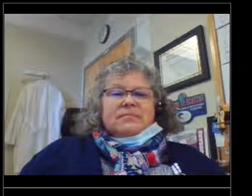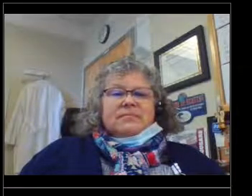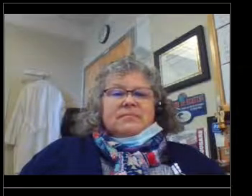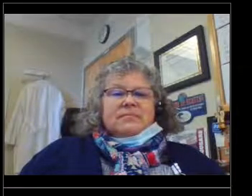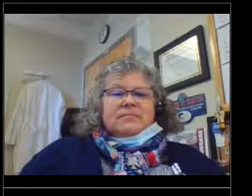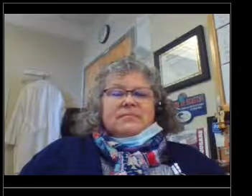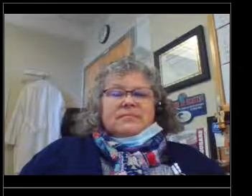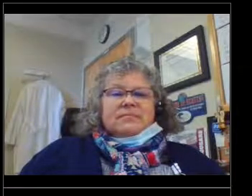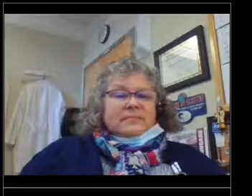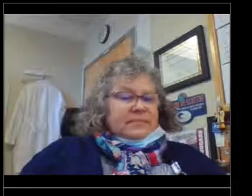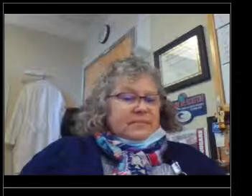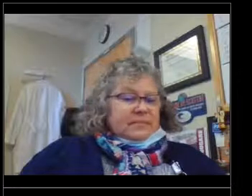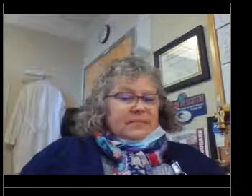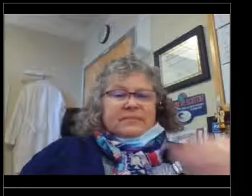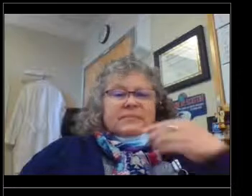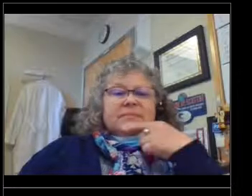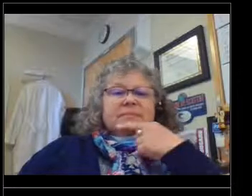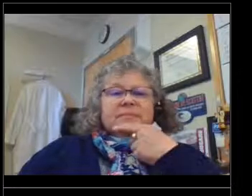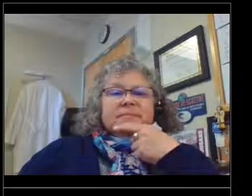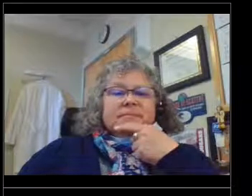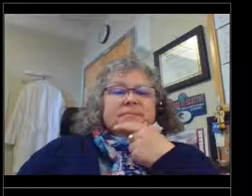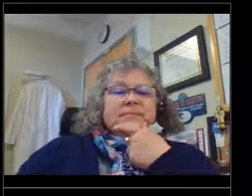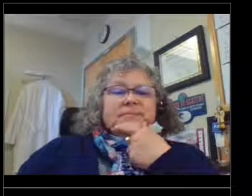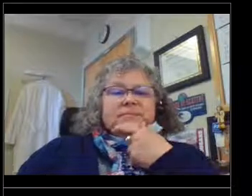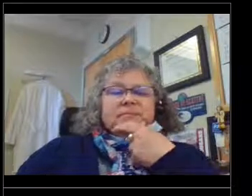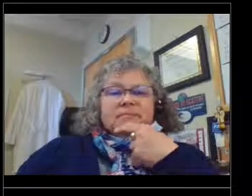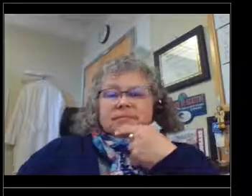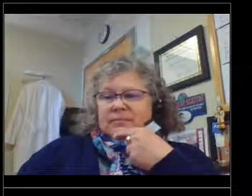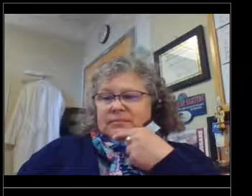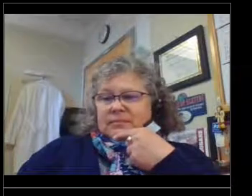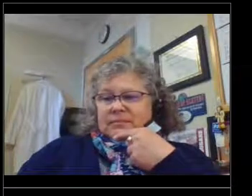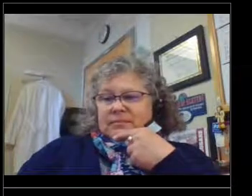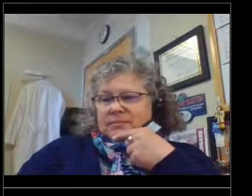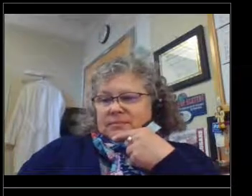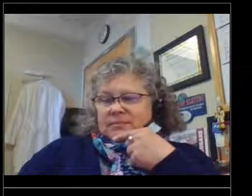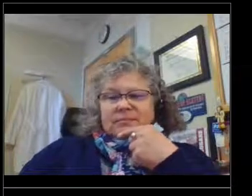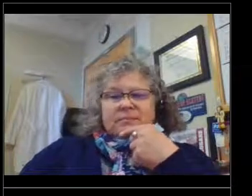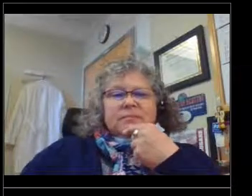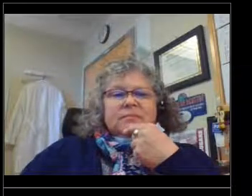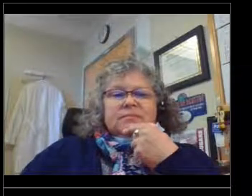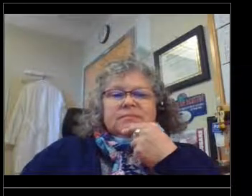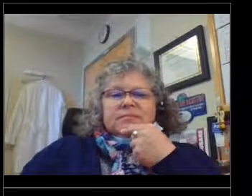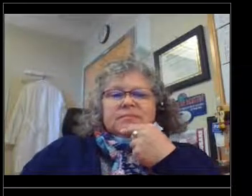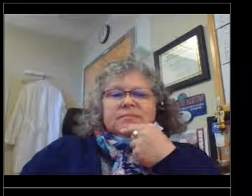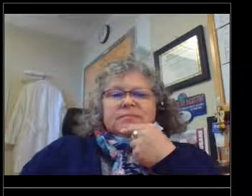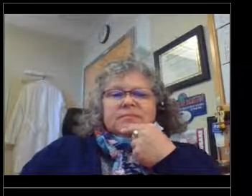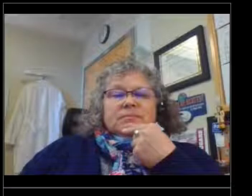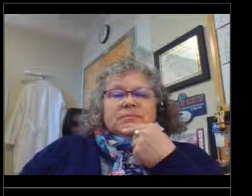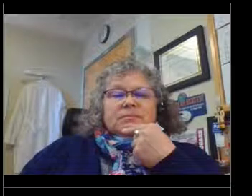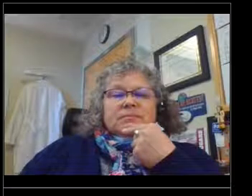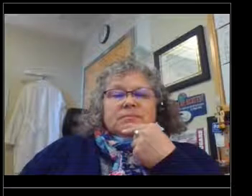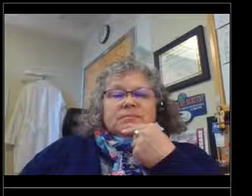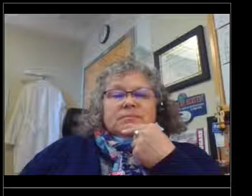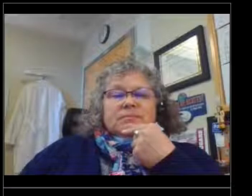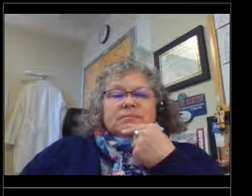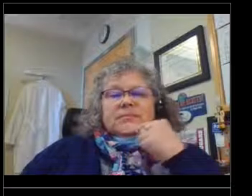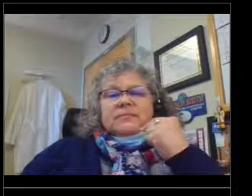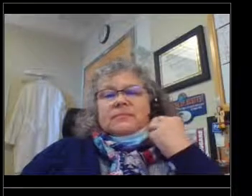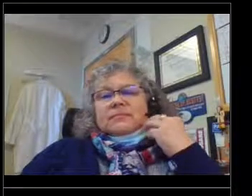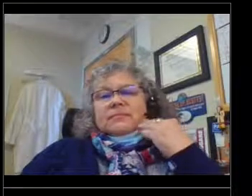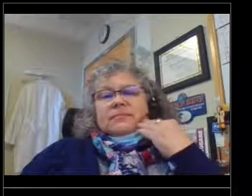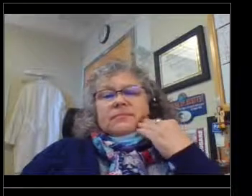view. Not to belabor the point, but there's a lot of literature out there that supports the use of PAs, the safe